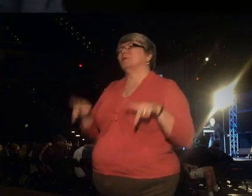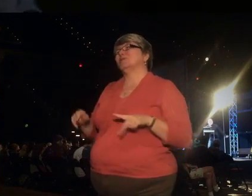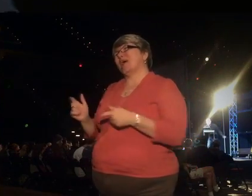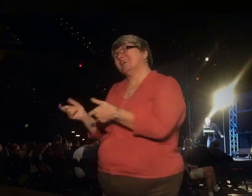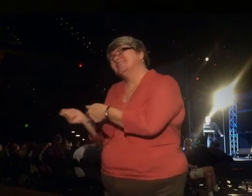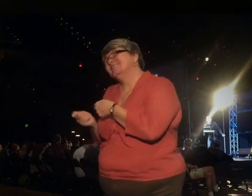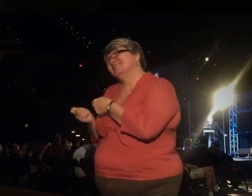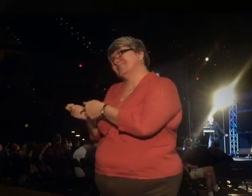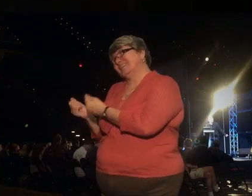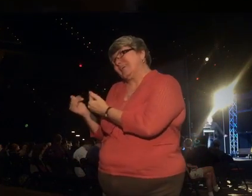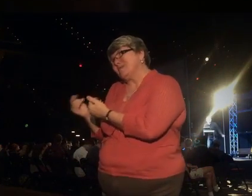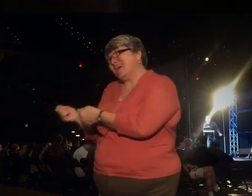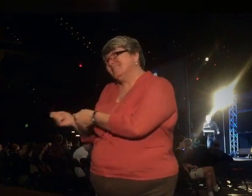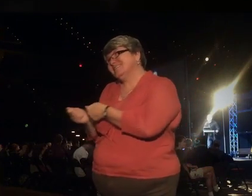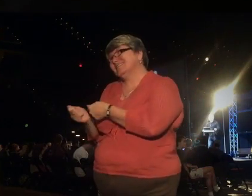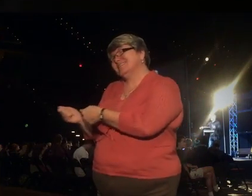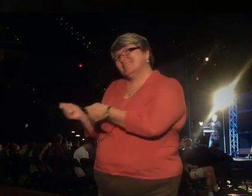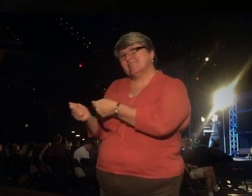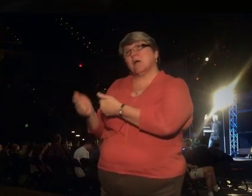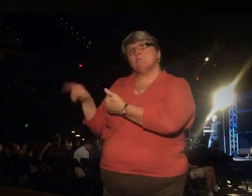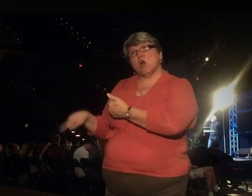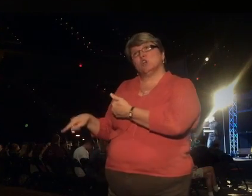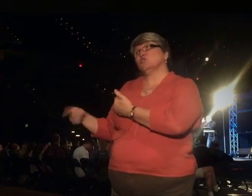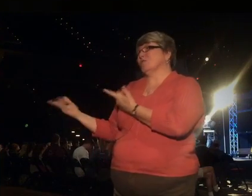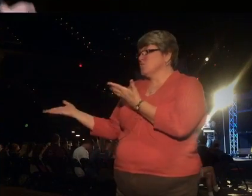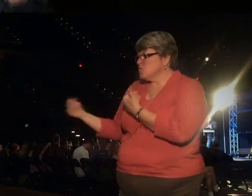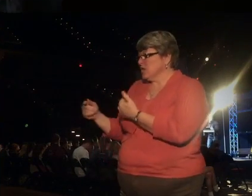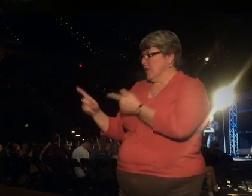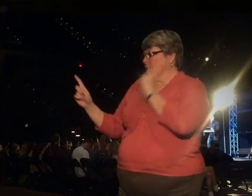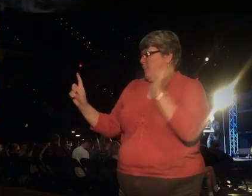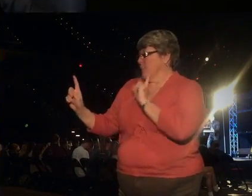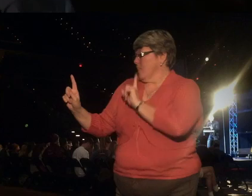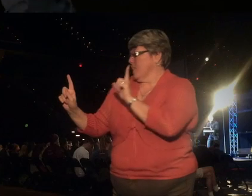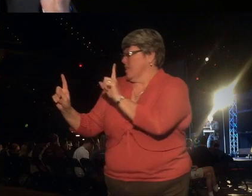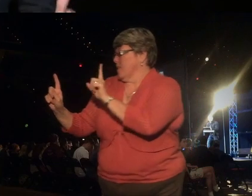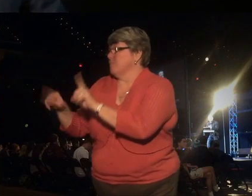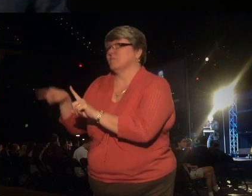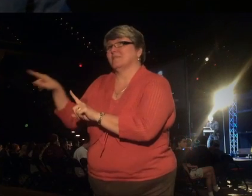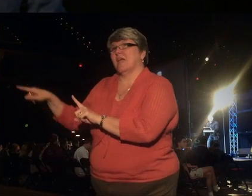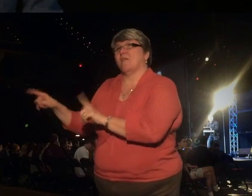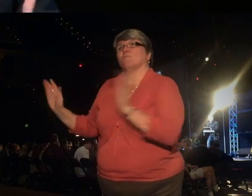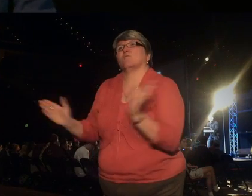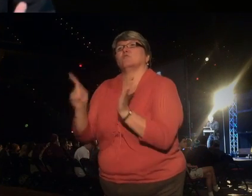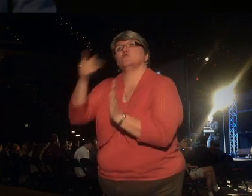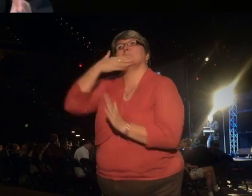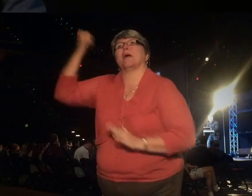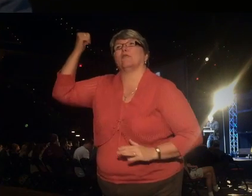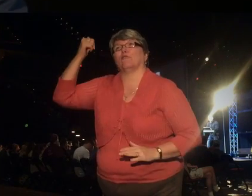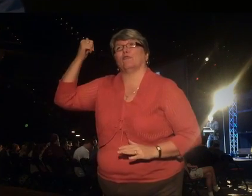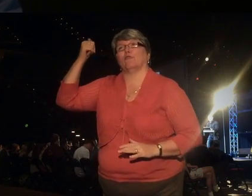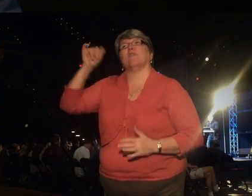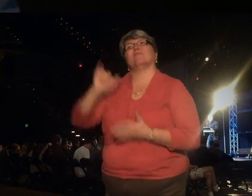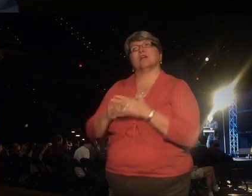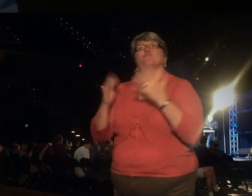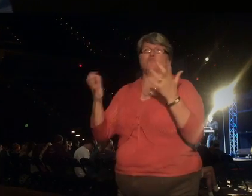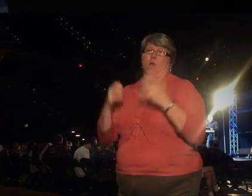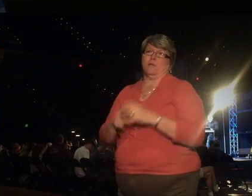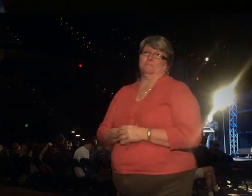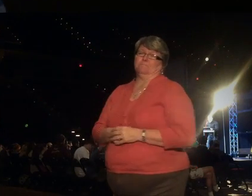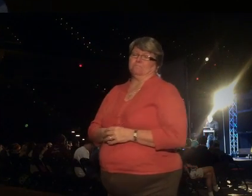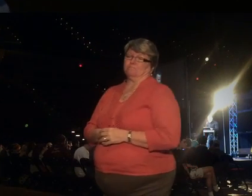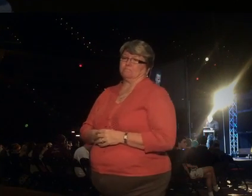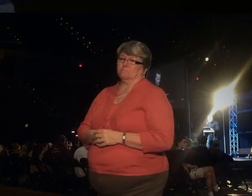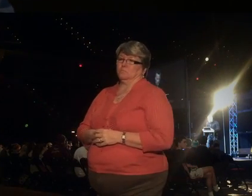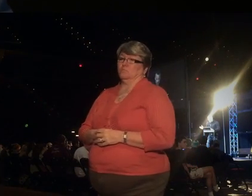along, but someone that you have to run to keep up with because they're making you better, right? That's who you want. Now, those first three, we got